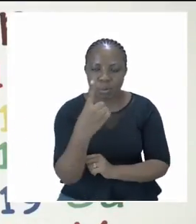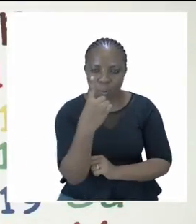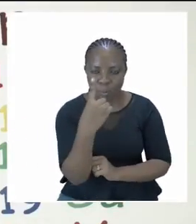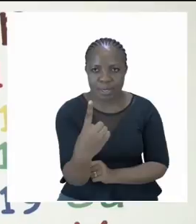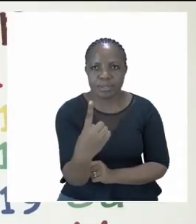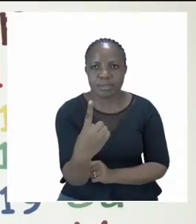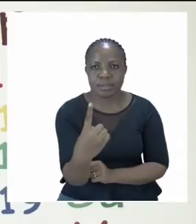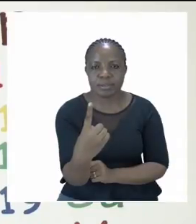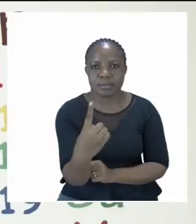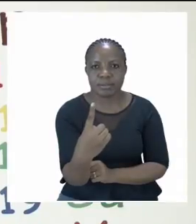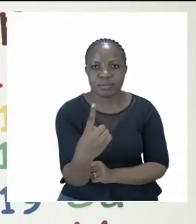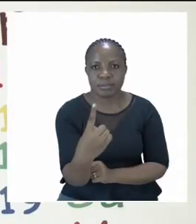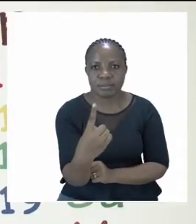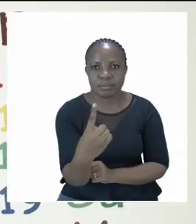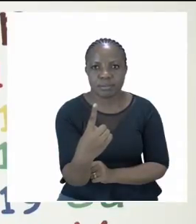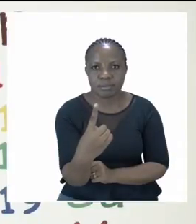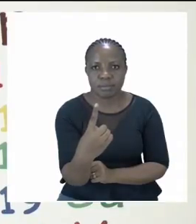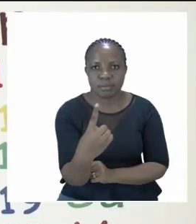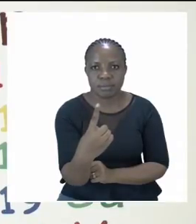1